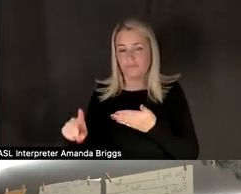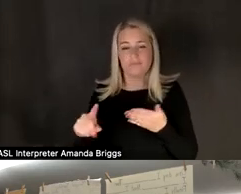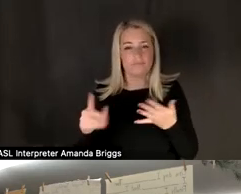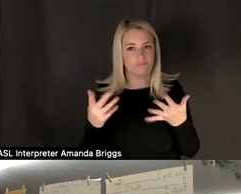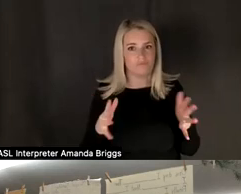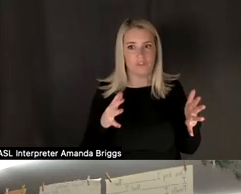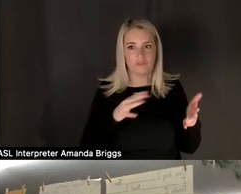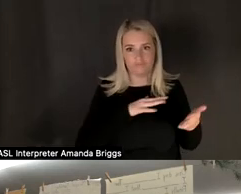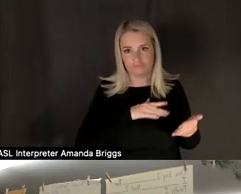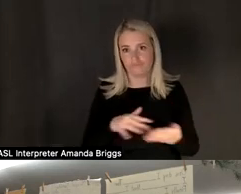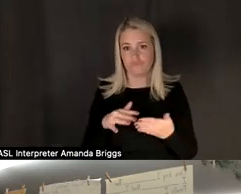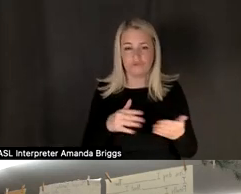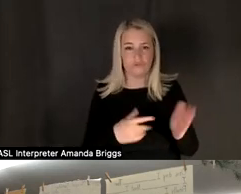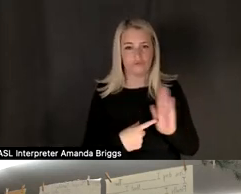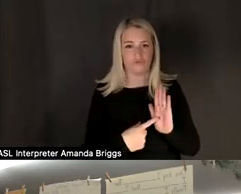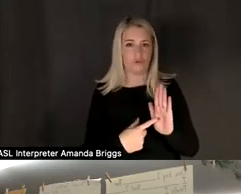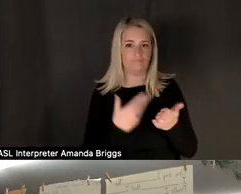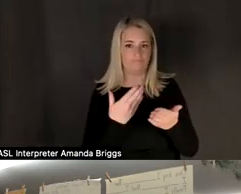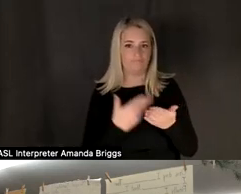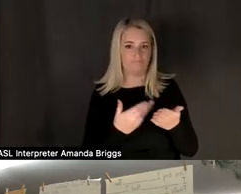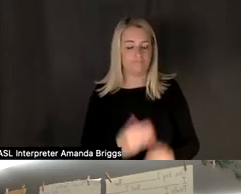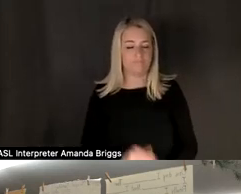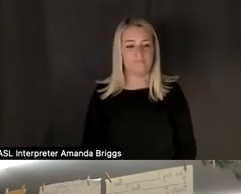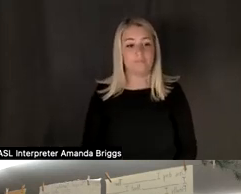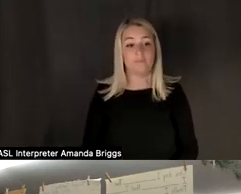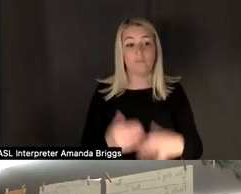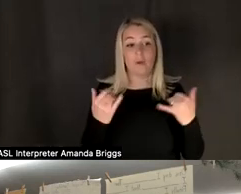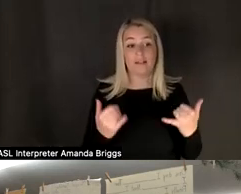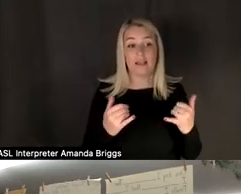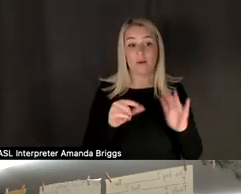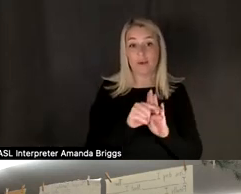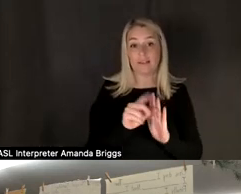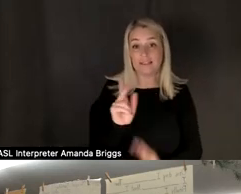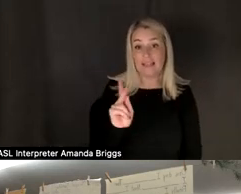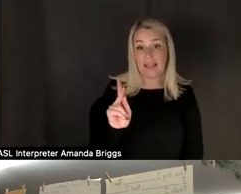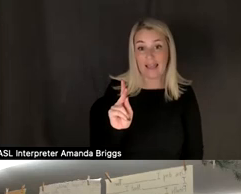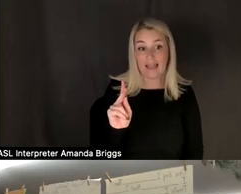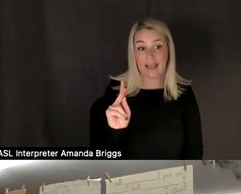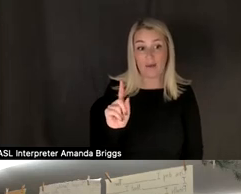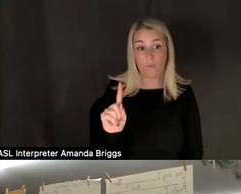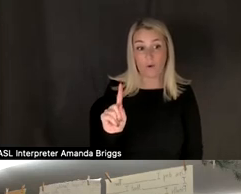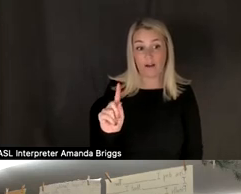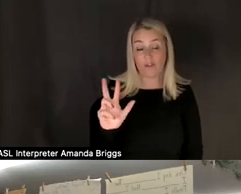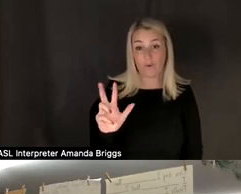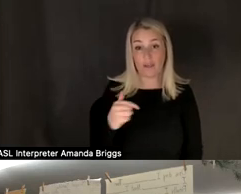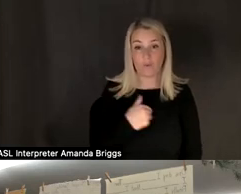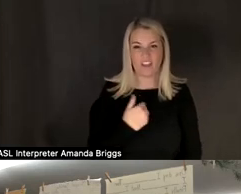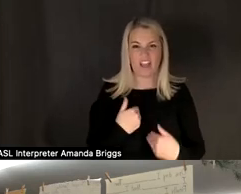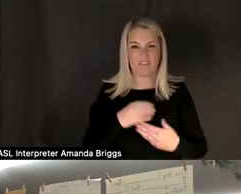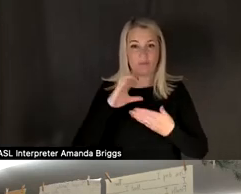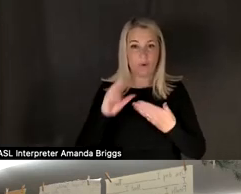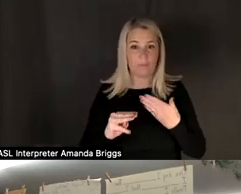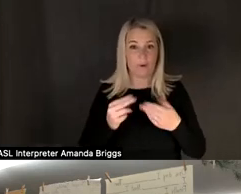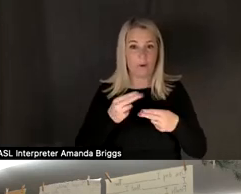effective. So right now in grades K1 and 3, we use a curricula called SIPS,